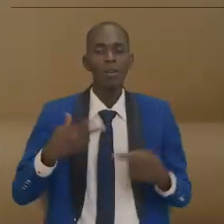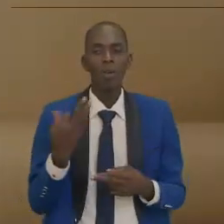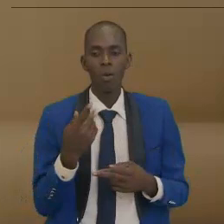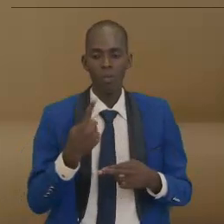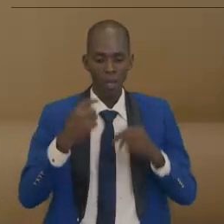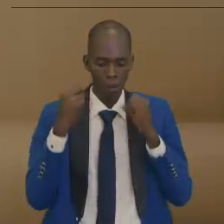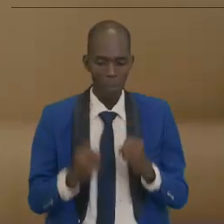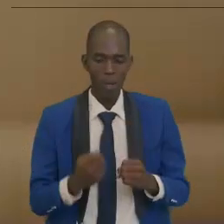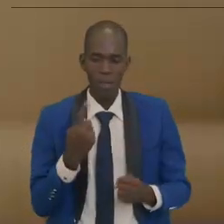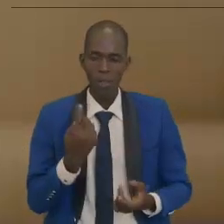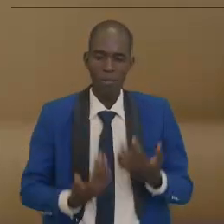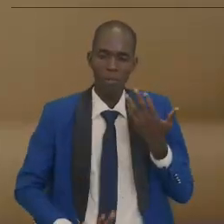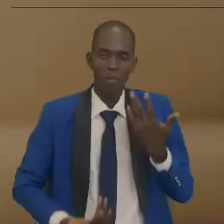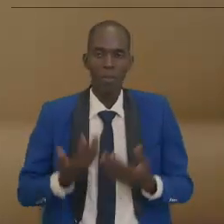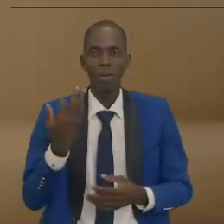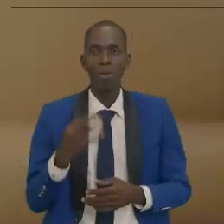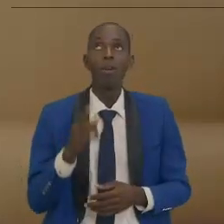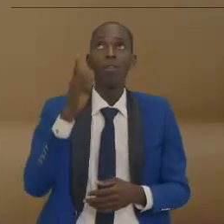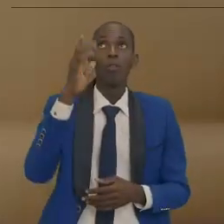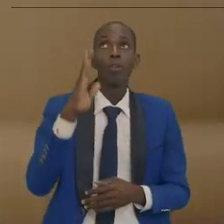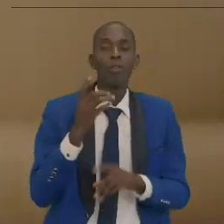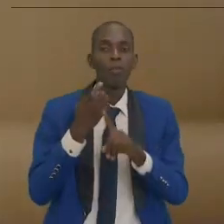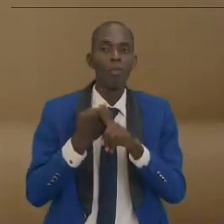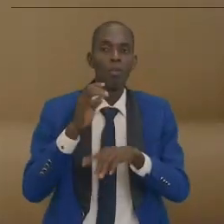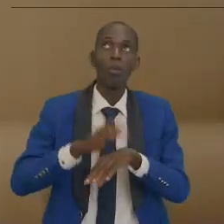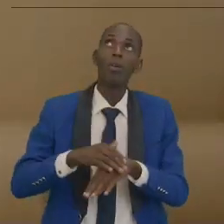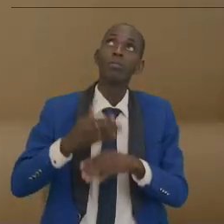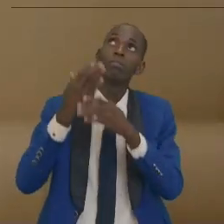the fire of God from on high